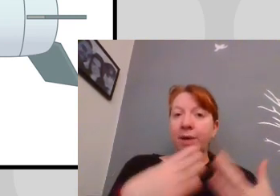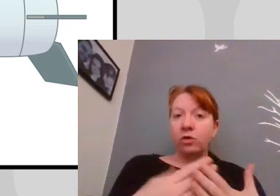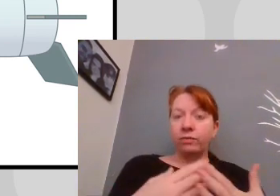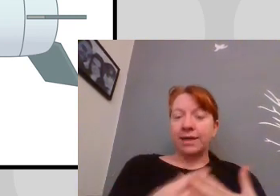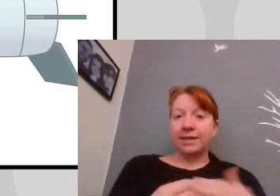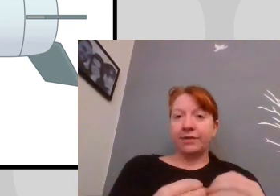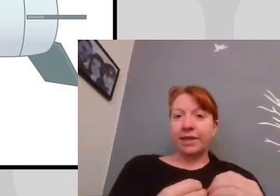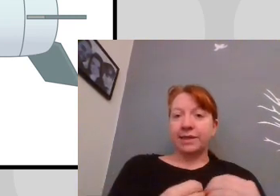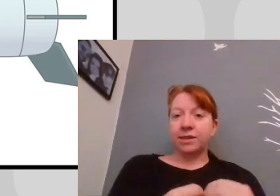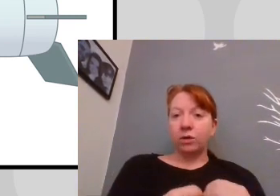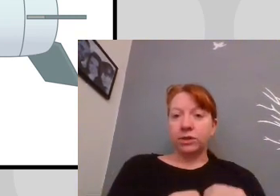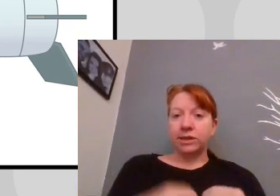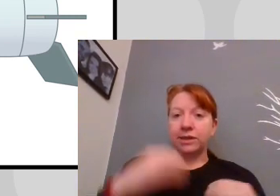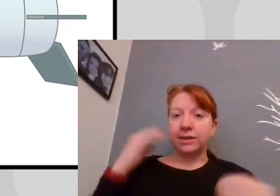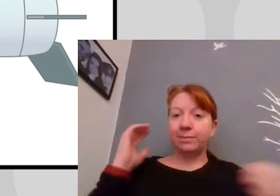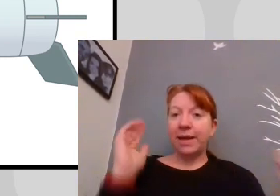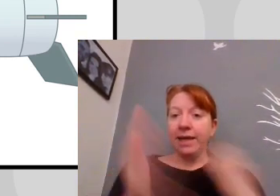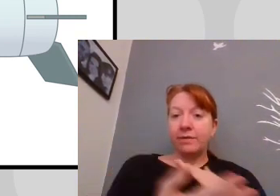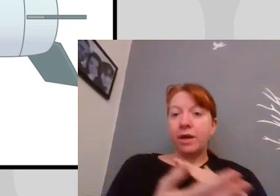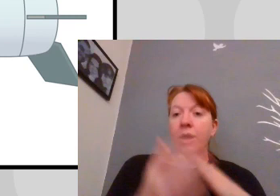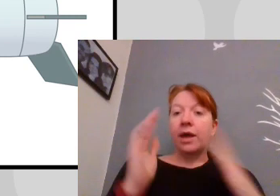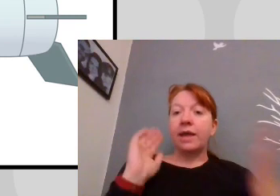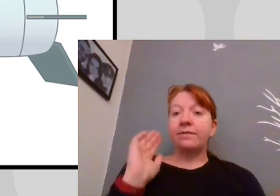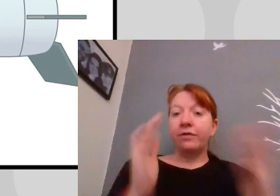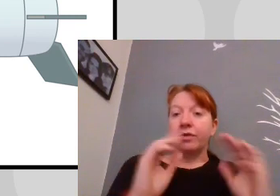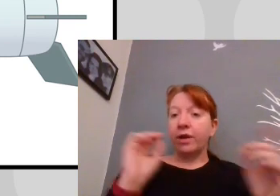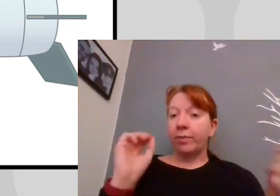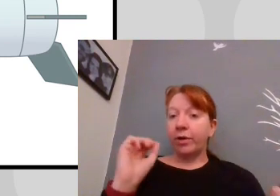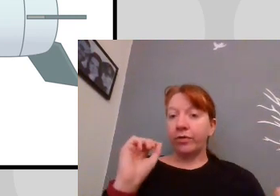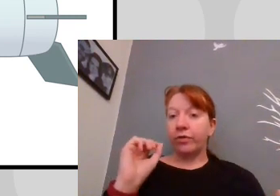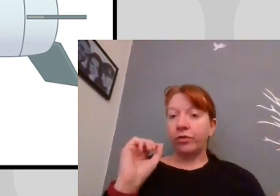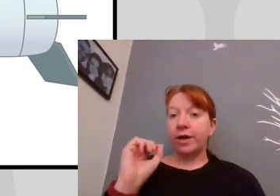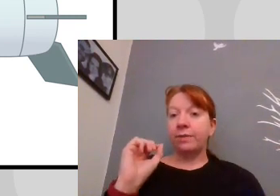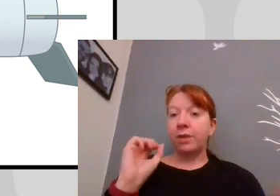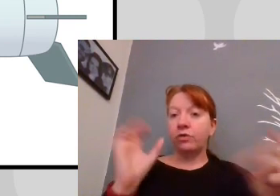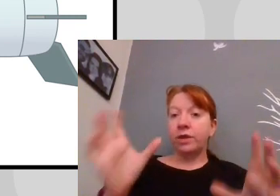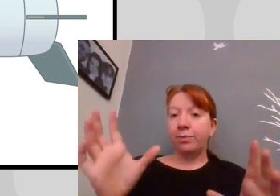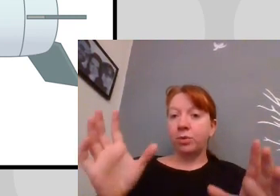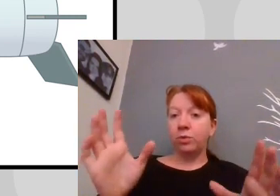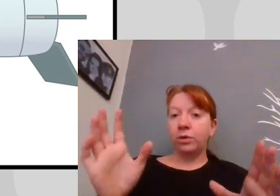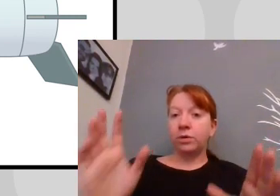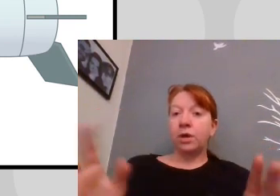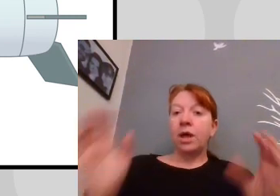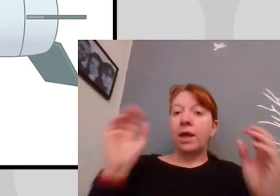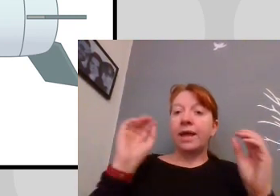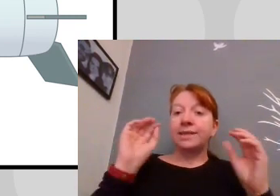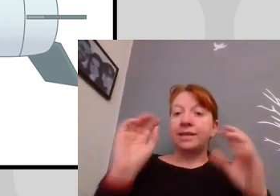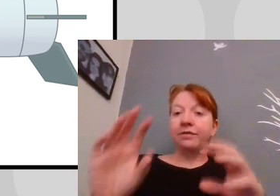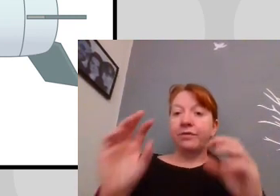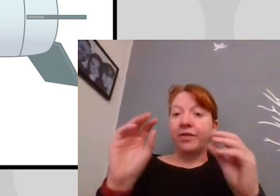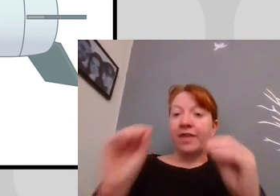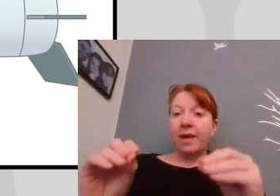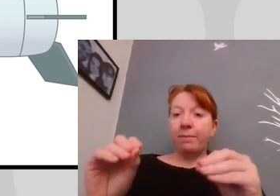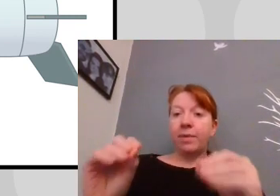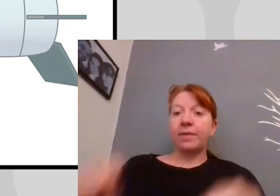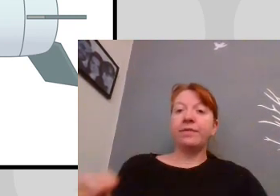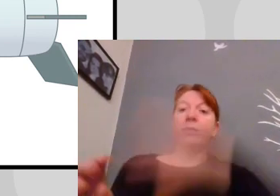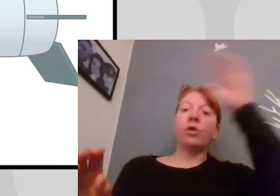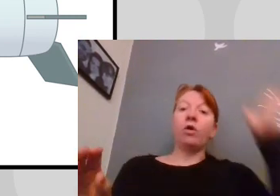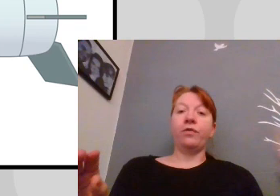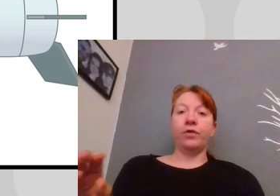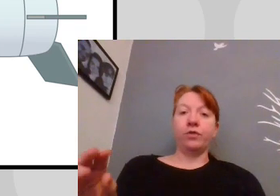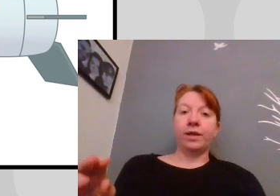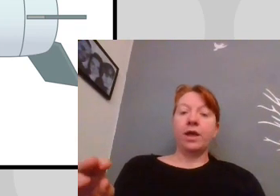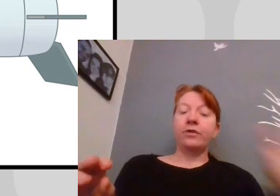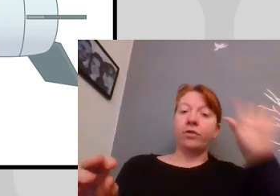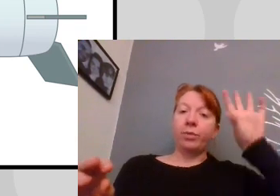And special relativity has told us that the speed is different. Like the person on the train measuring the ball, it's different for them than